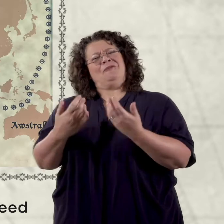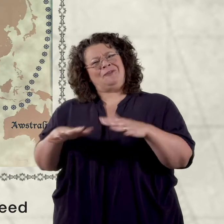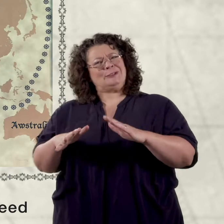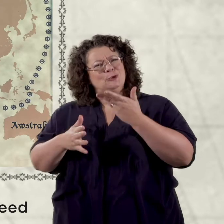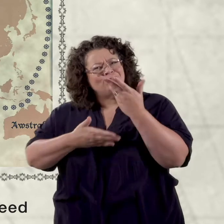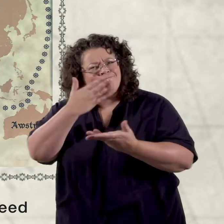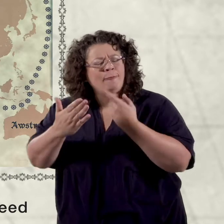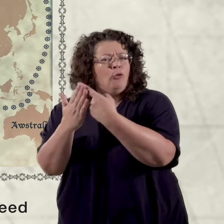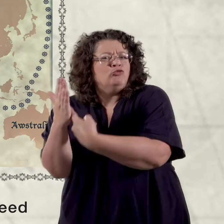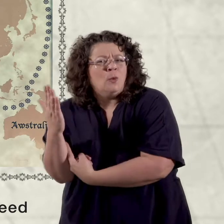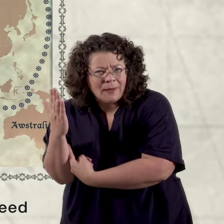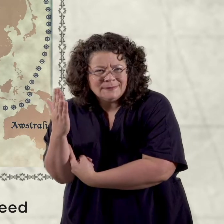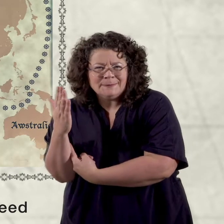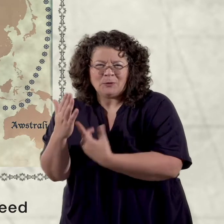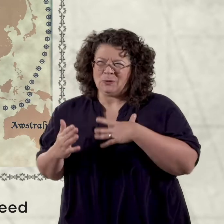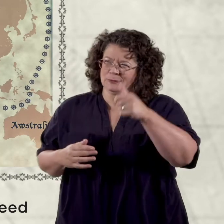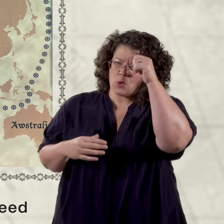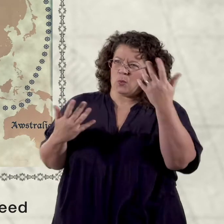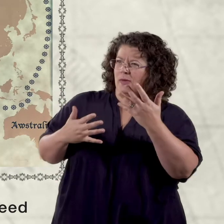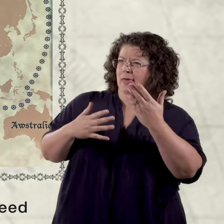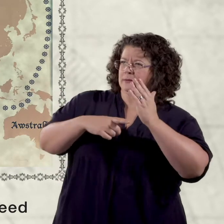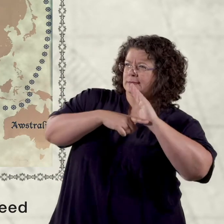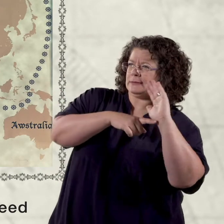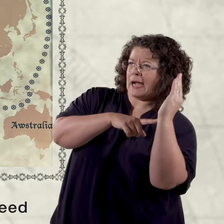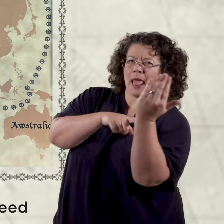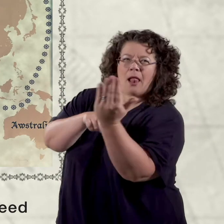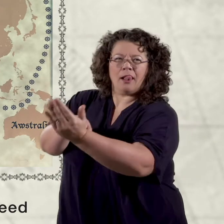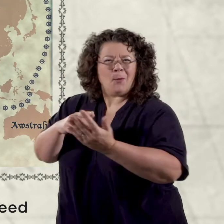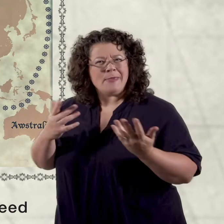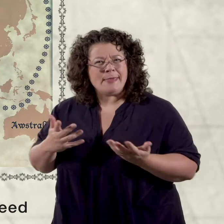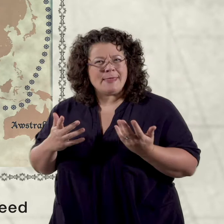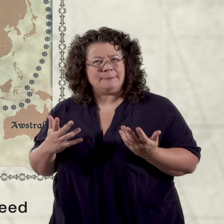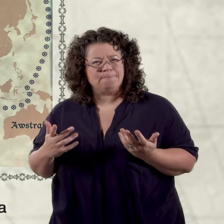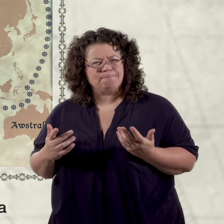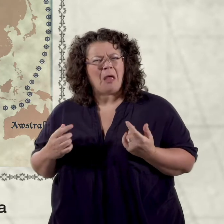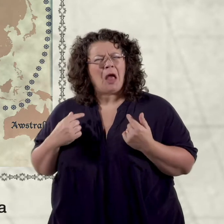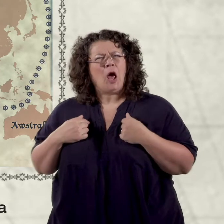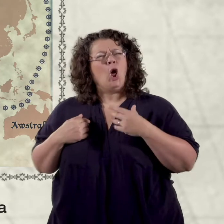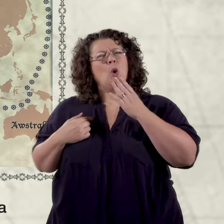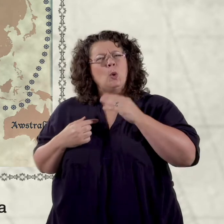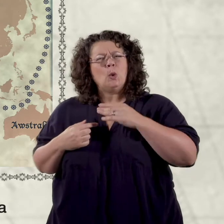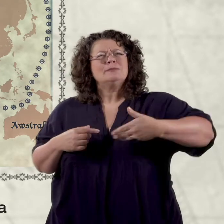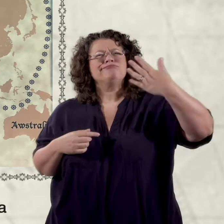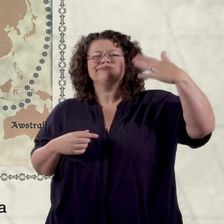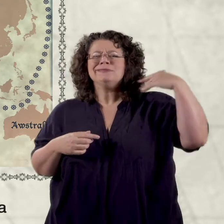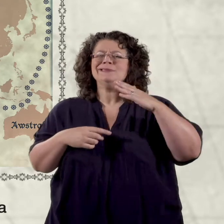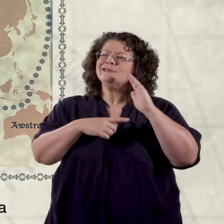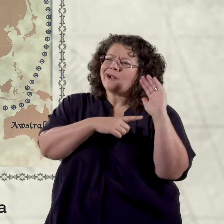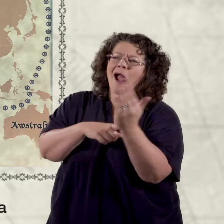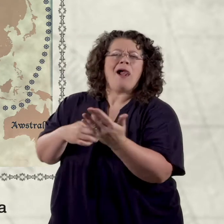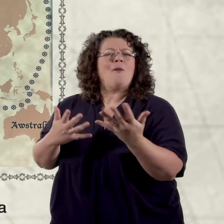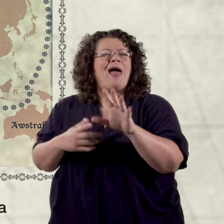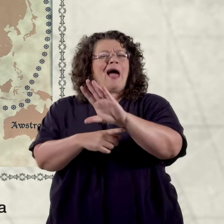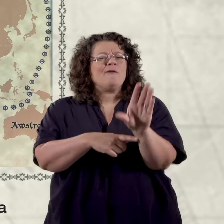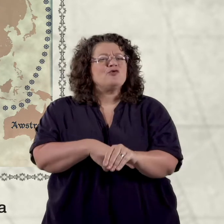Now that we've been over the rules, we need to know, where are we going to sail? Now, I was very used to sailing to Africa when I was